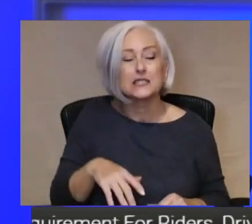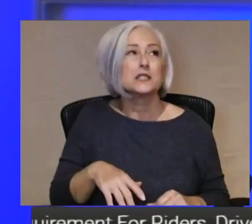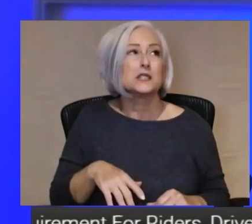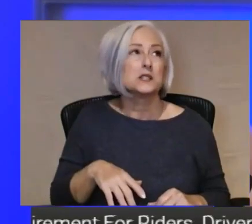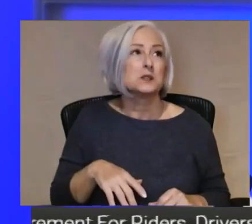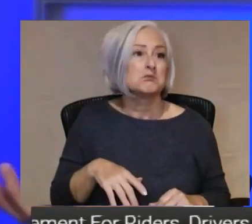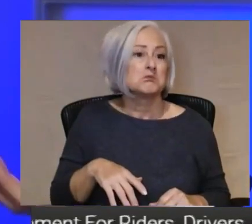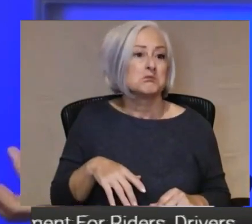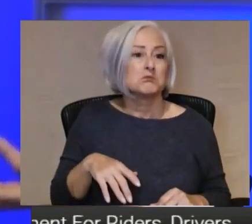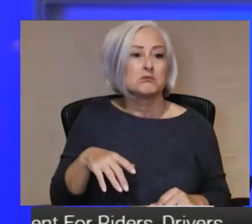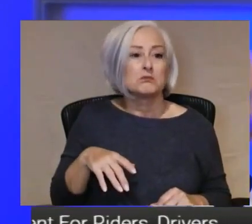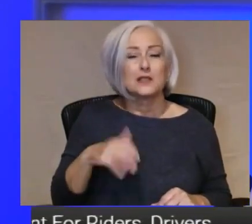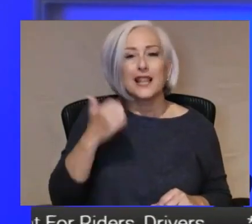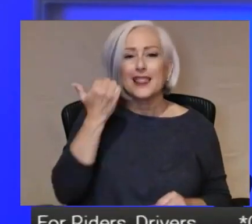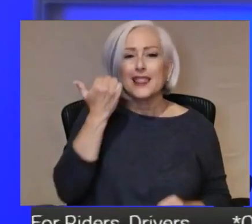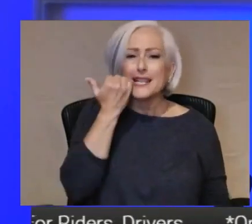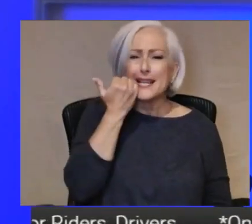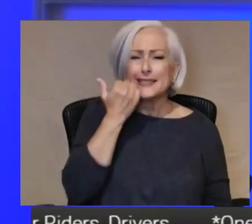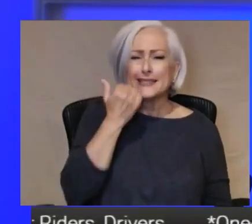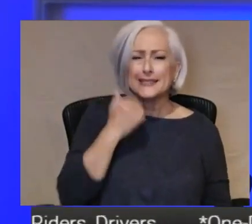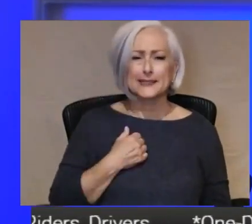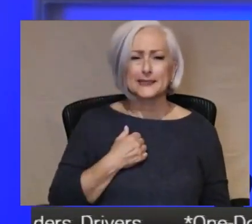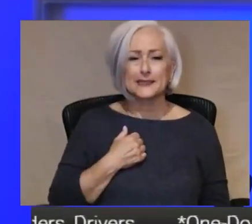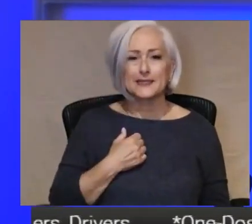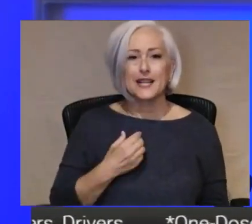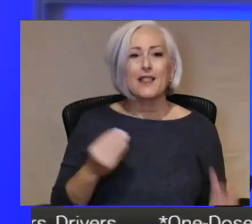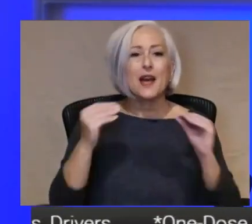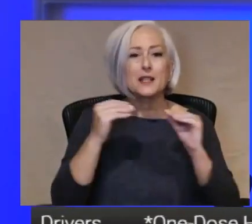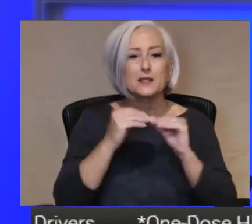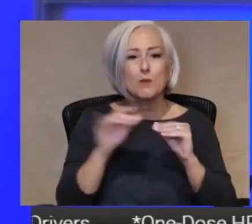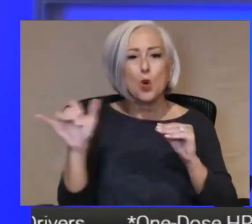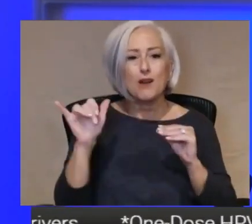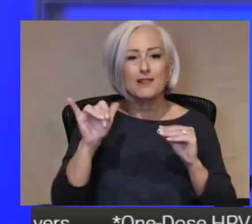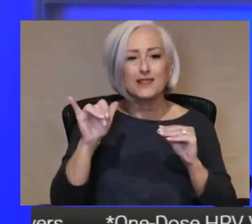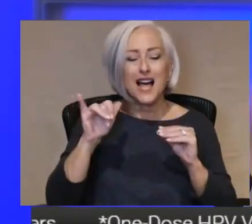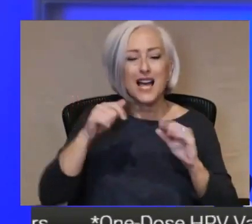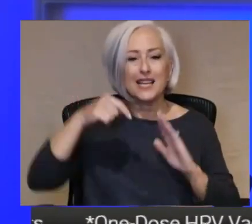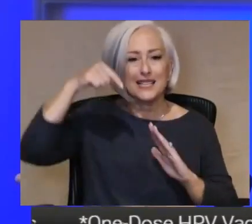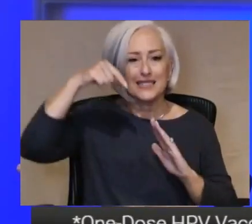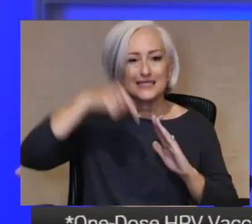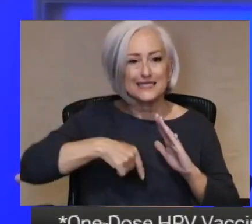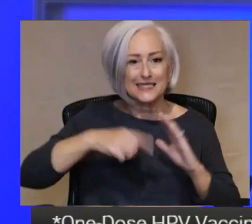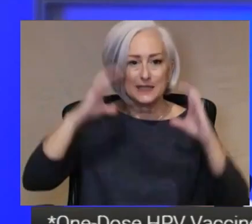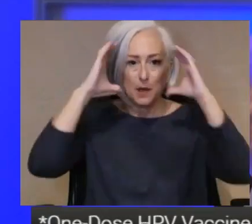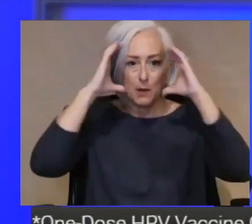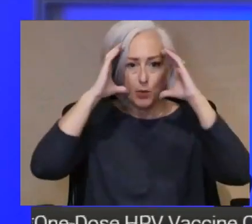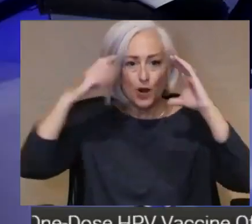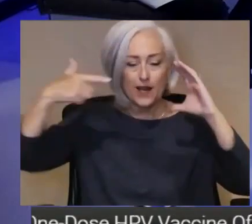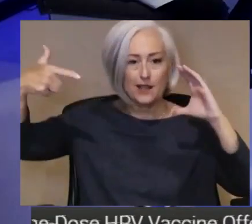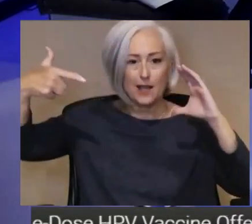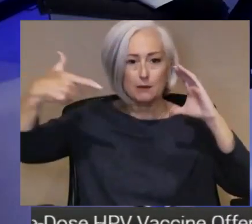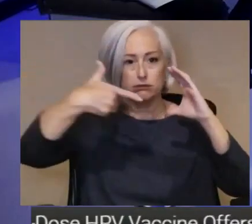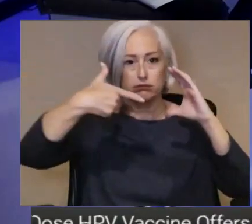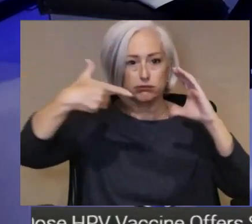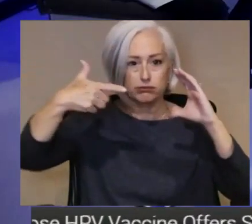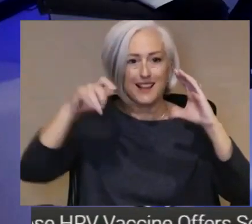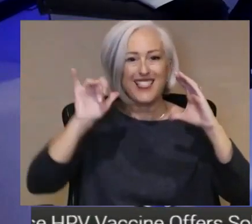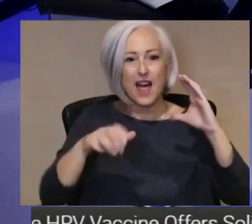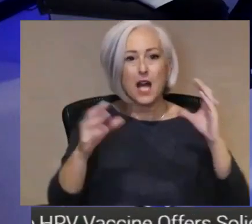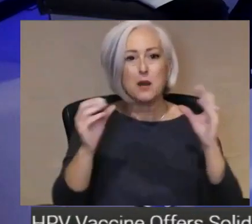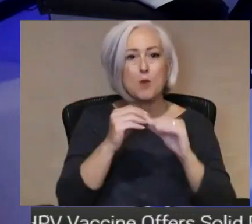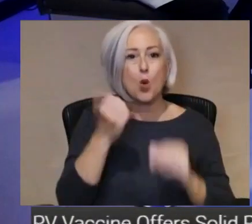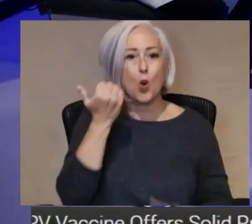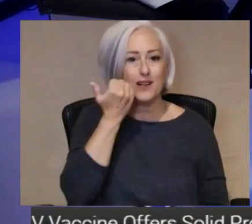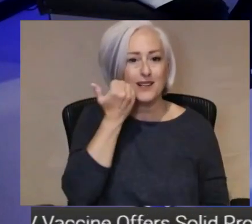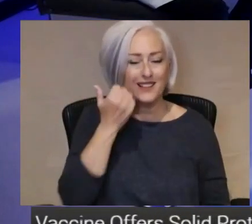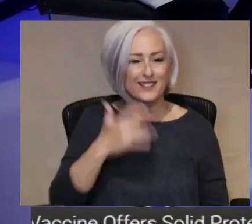dentist, that would be almost more like deep brain stimulation because we drill in the skull. Yeah. That's very similar to being in the dentist. But that's you're more drilling. Asleep for, right? I'm taking a few